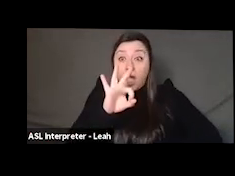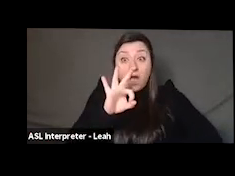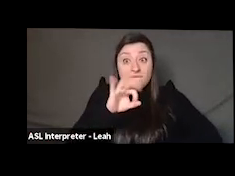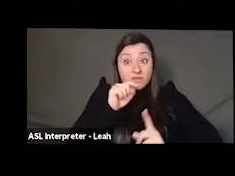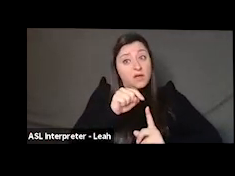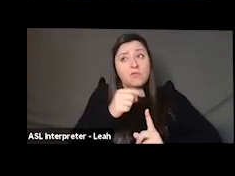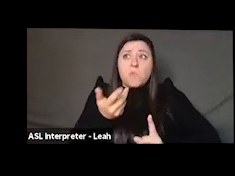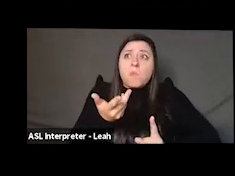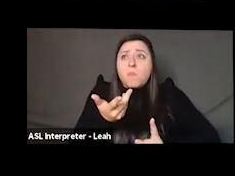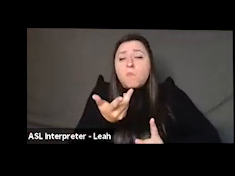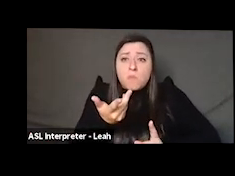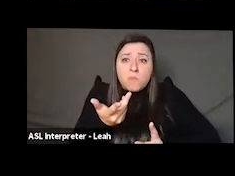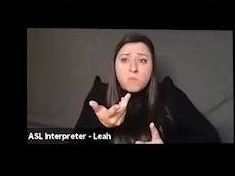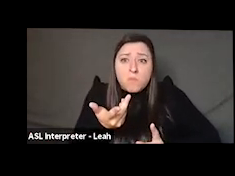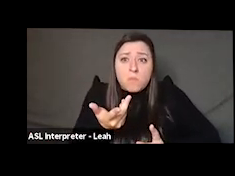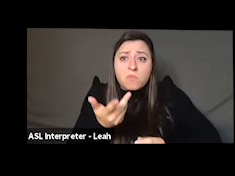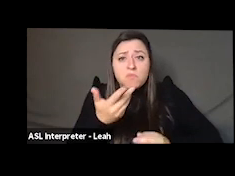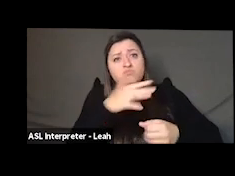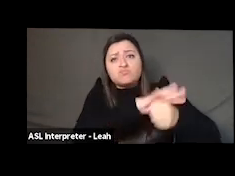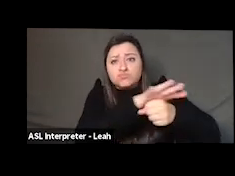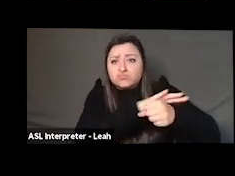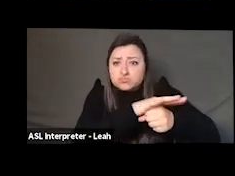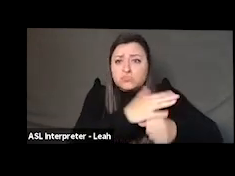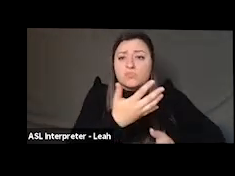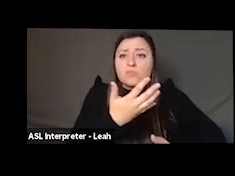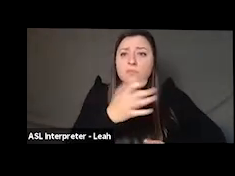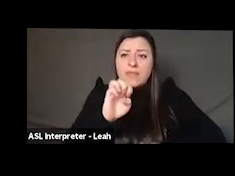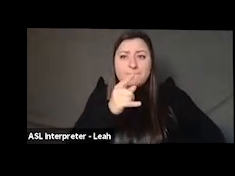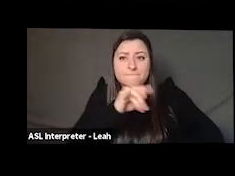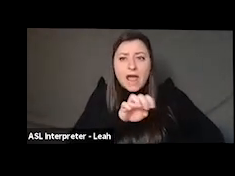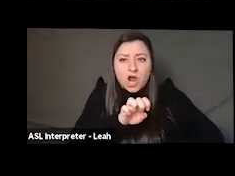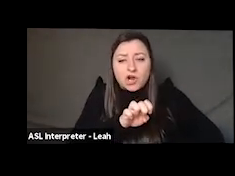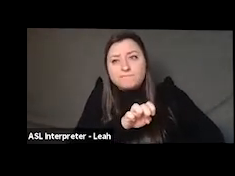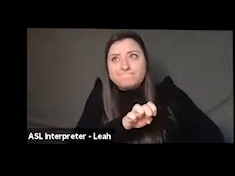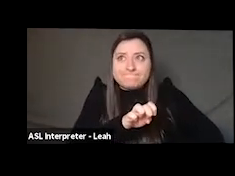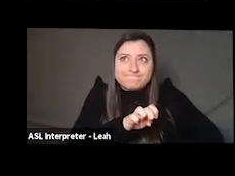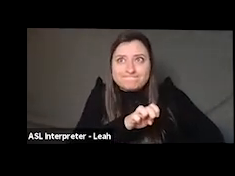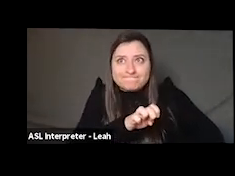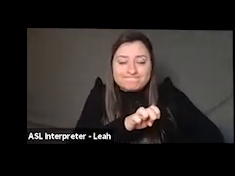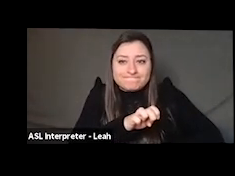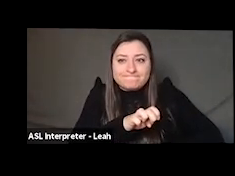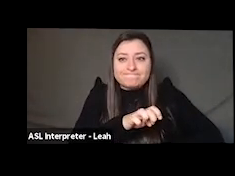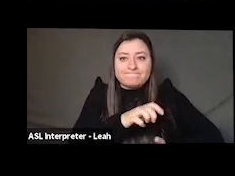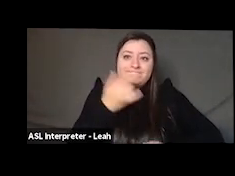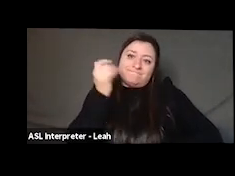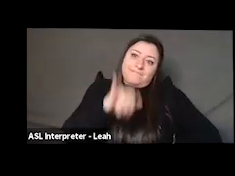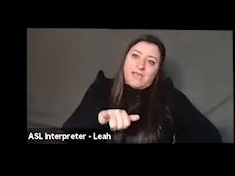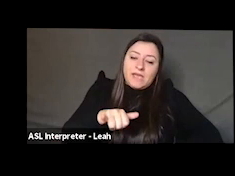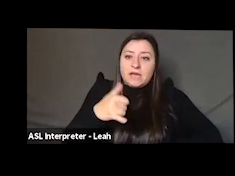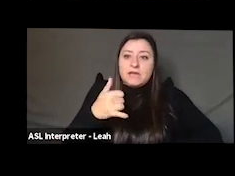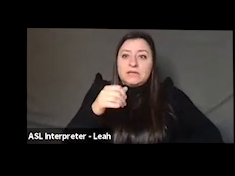was a rural, peripheral area in the Ottoman Empire, that largely was a subsistence economy